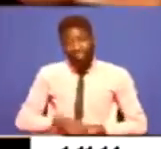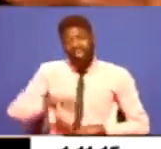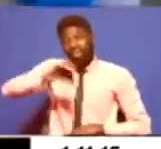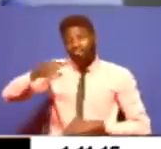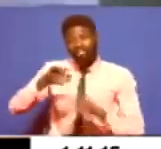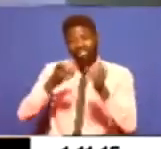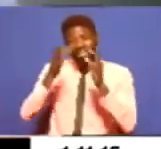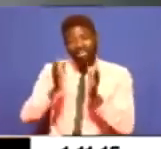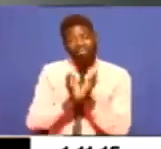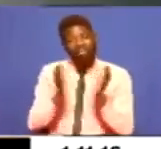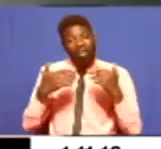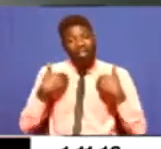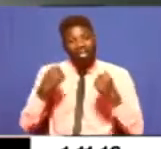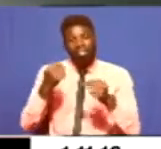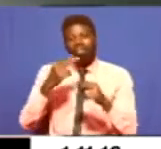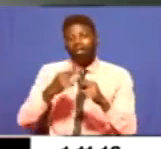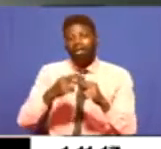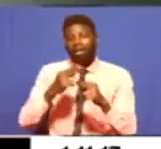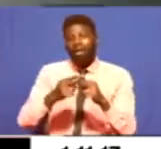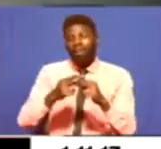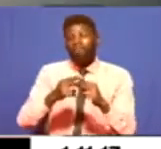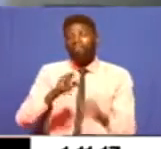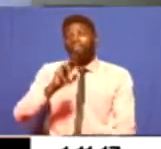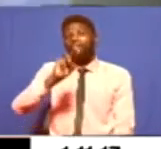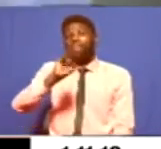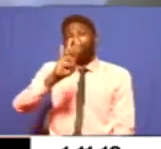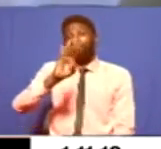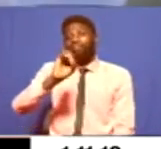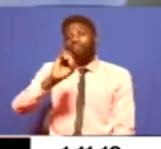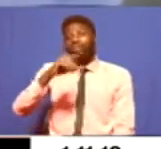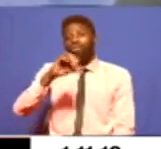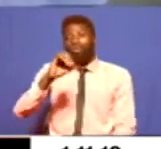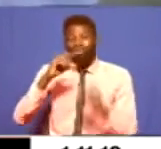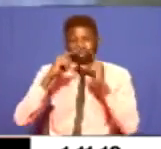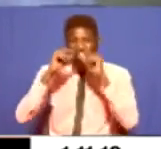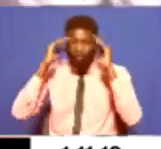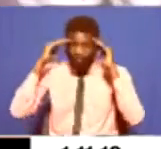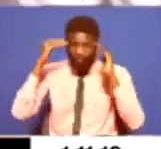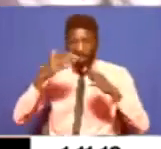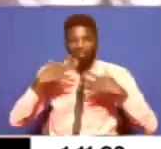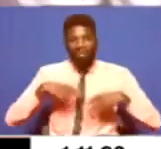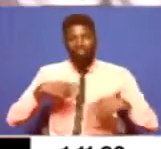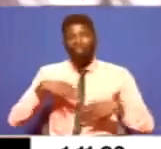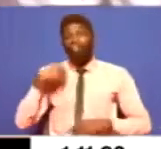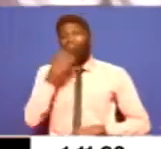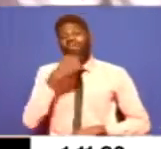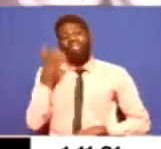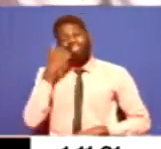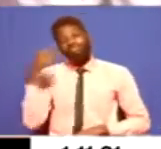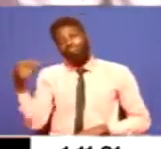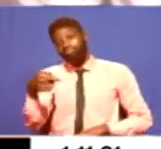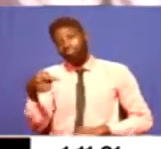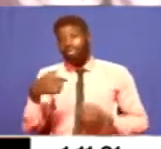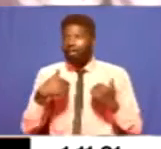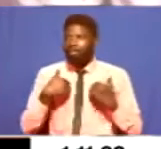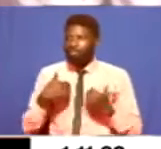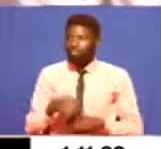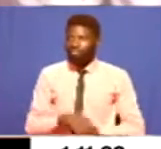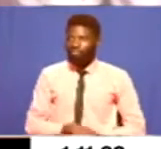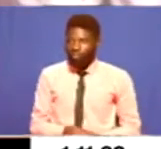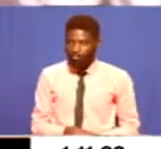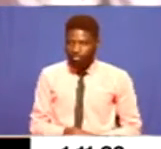Mbogo, noting that key focus would be on those with underlying medical conditions. These are people